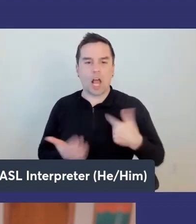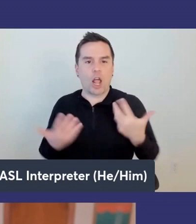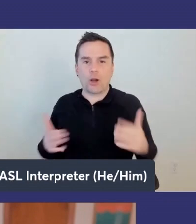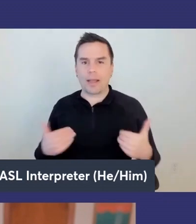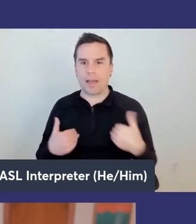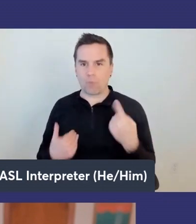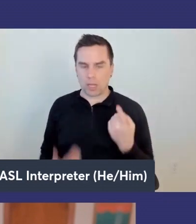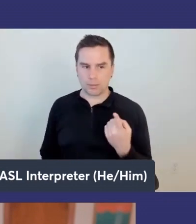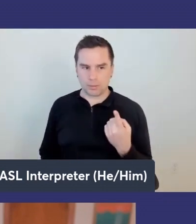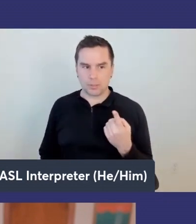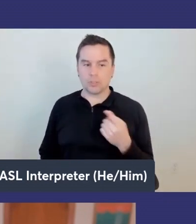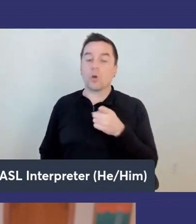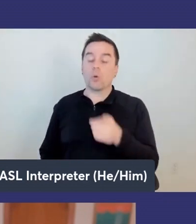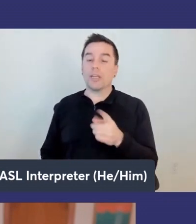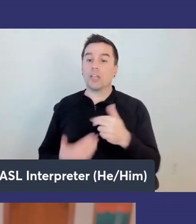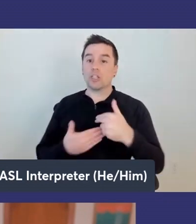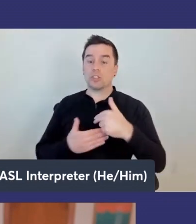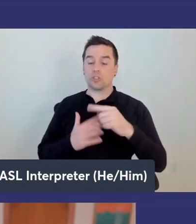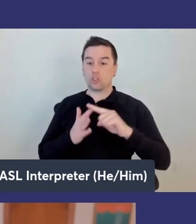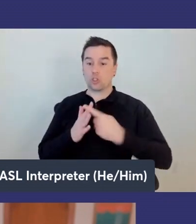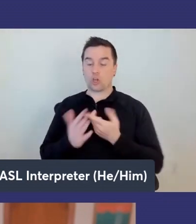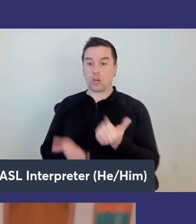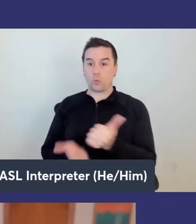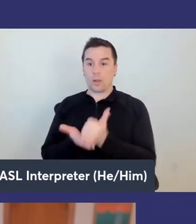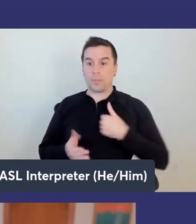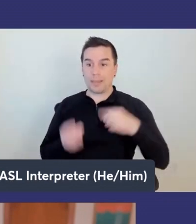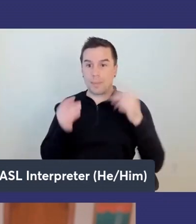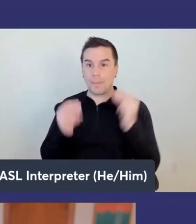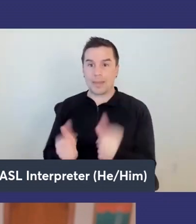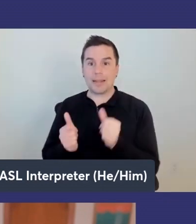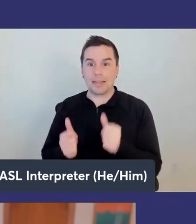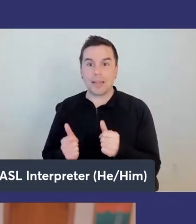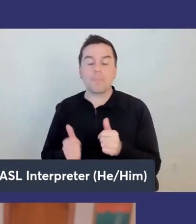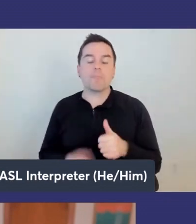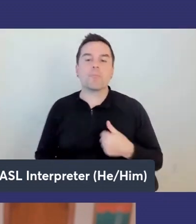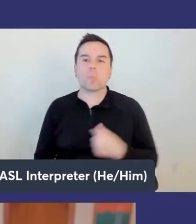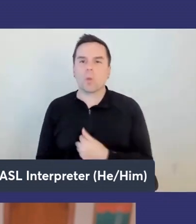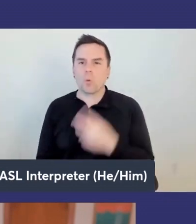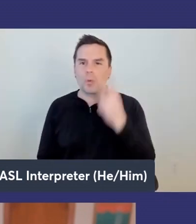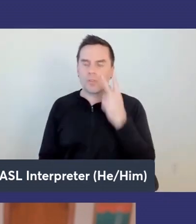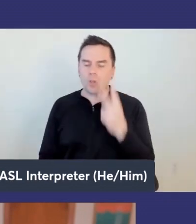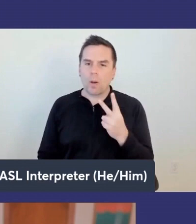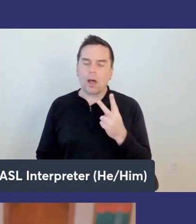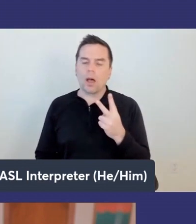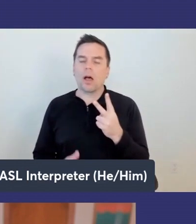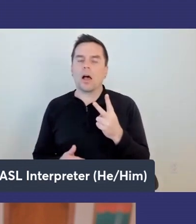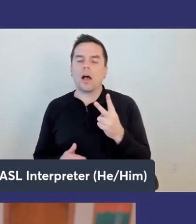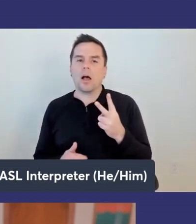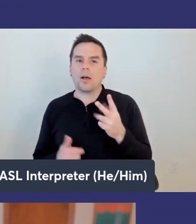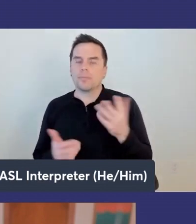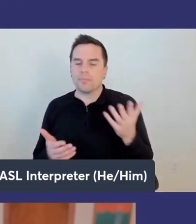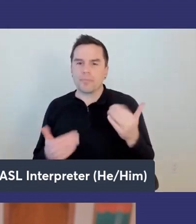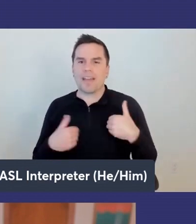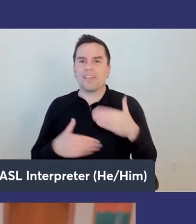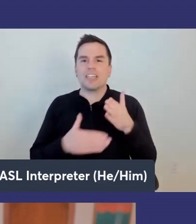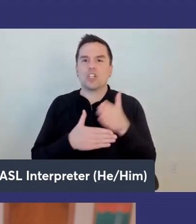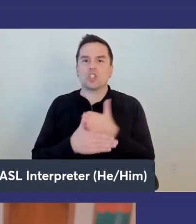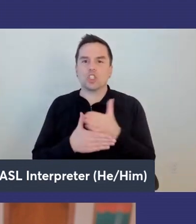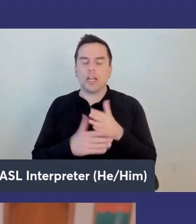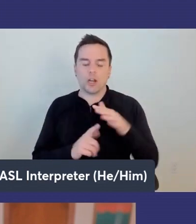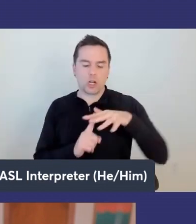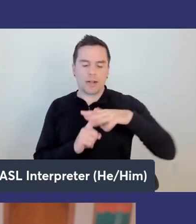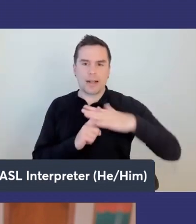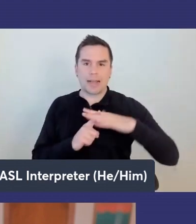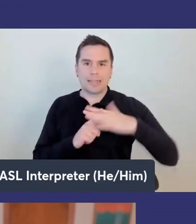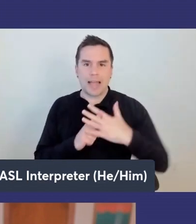And what we saw is, sort of getting the shared context all the way from issue management